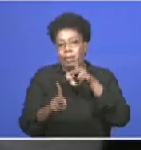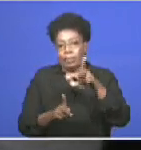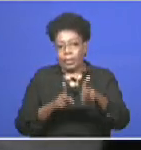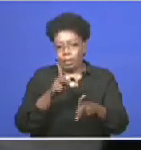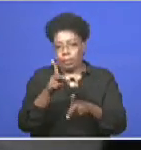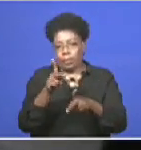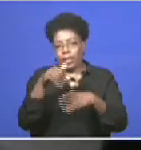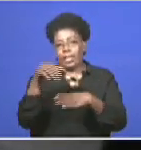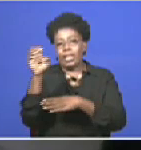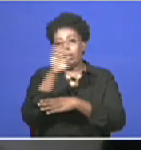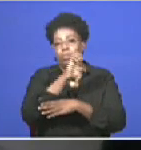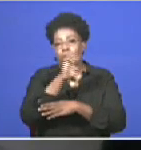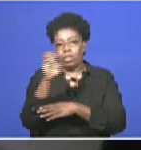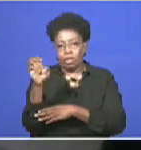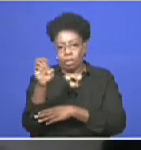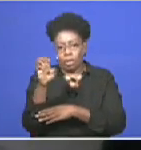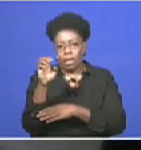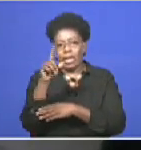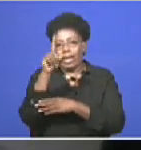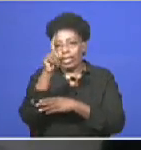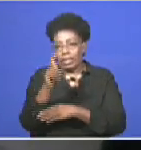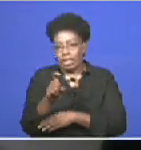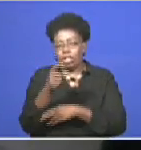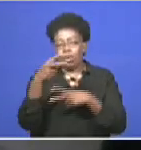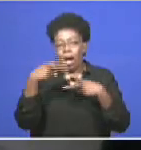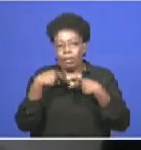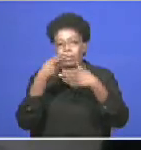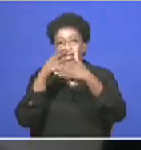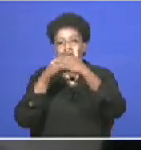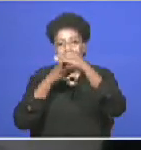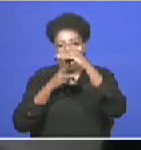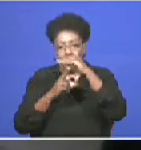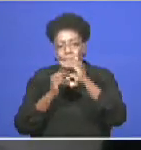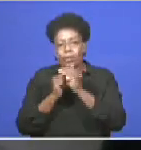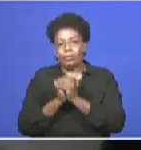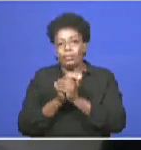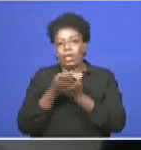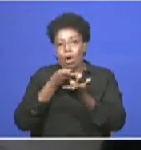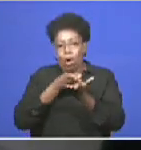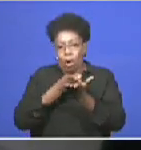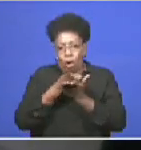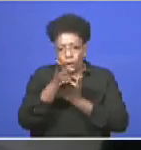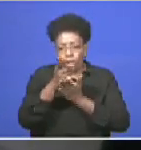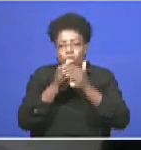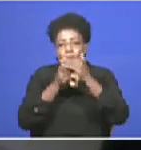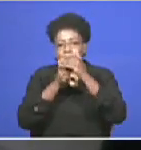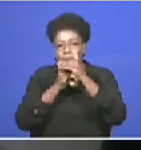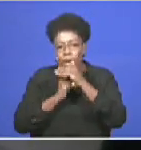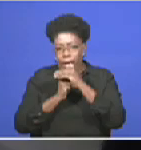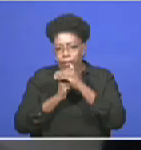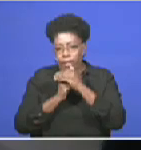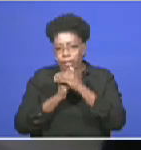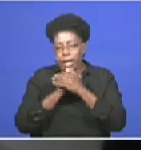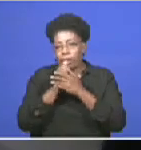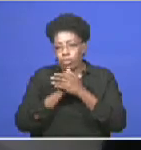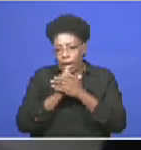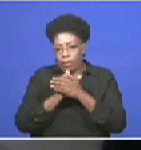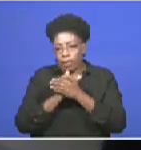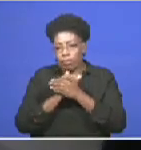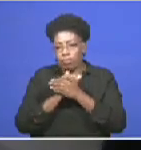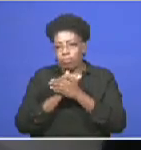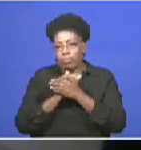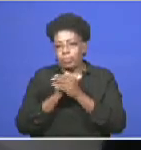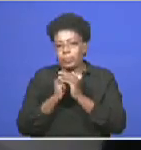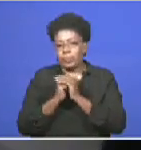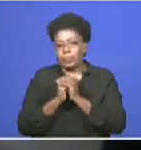need. And you have to be humble, honest, confidential. This is the area. Because we take many firearms